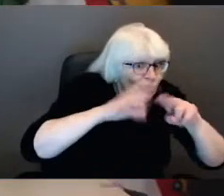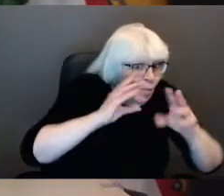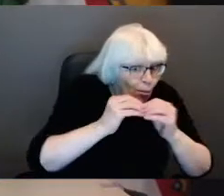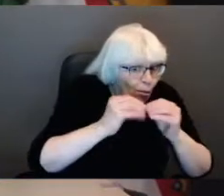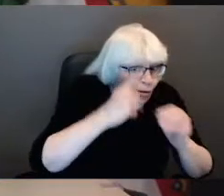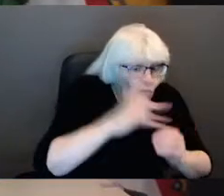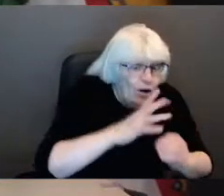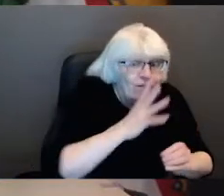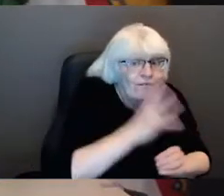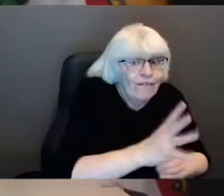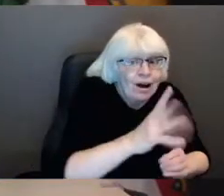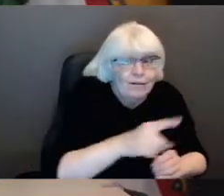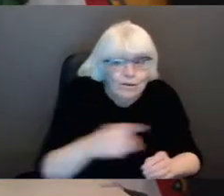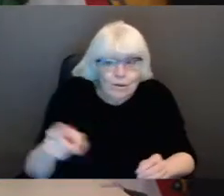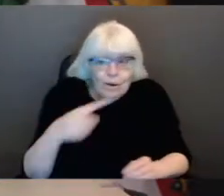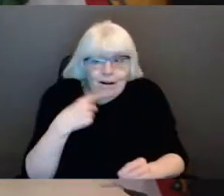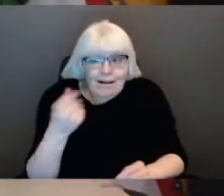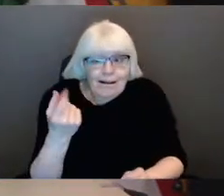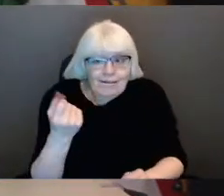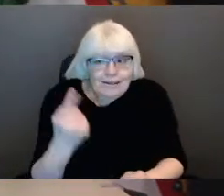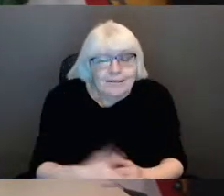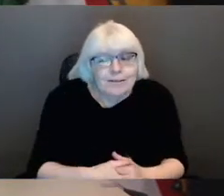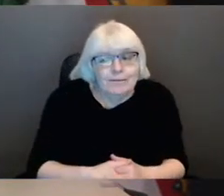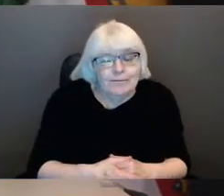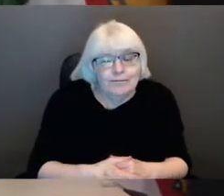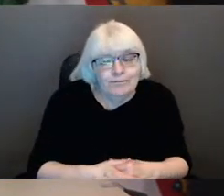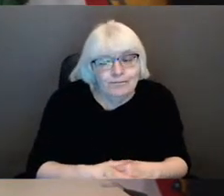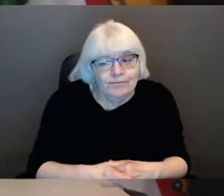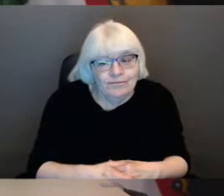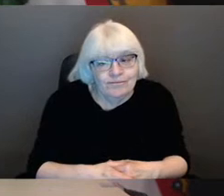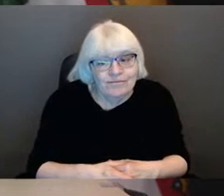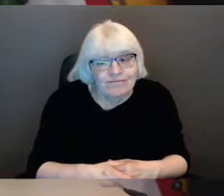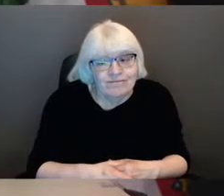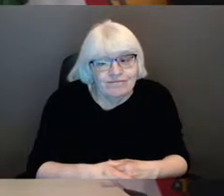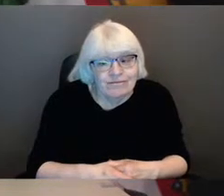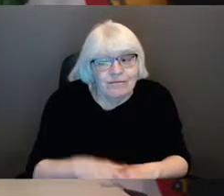Look, I can start. I think that